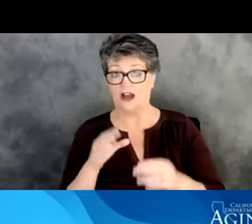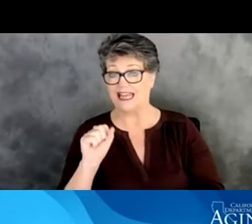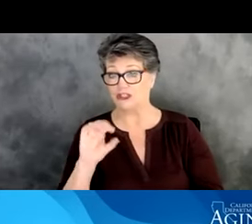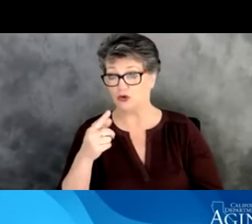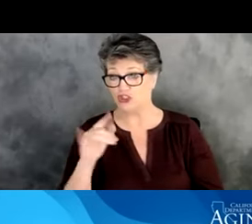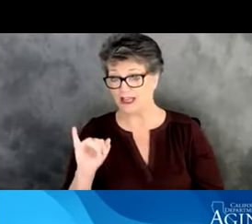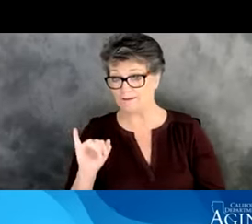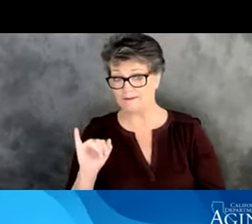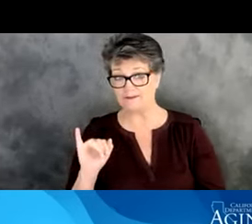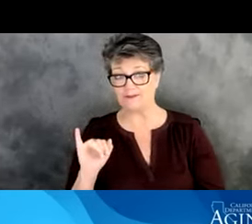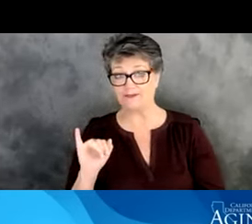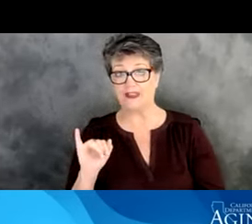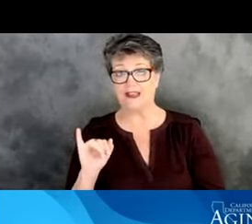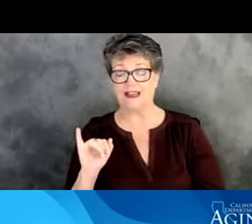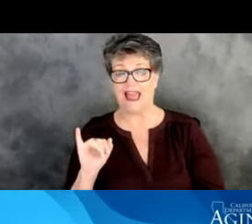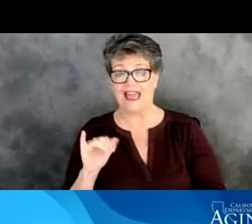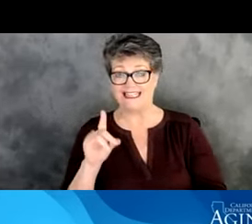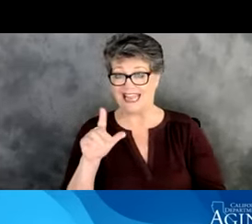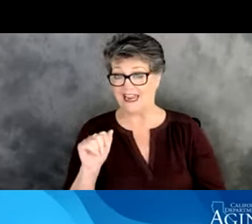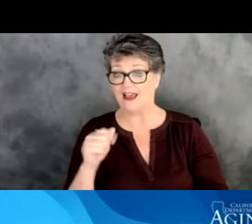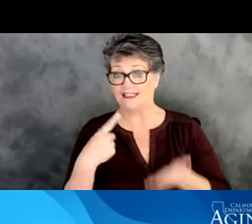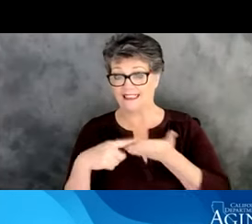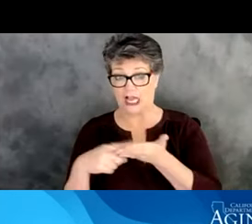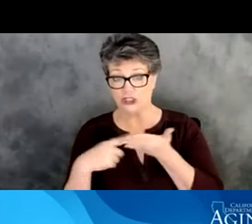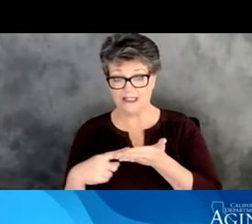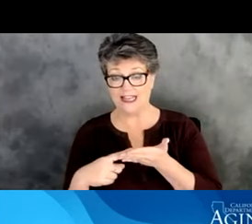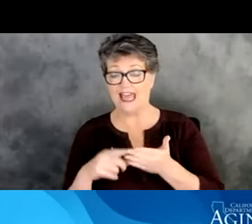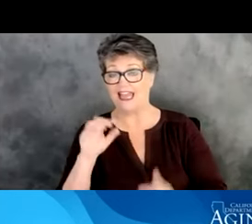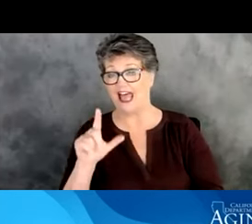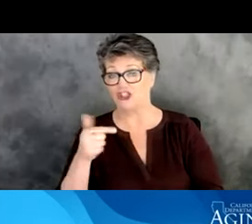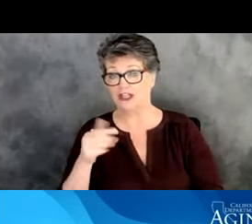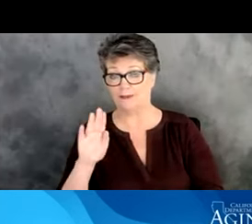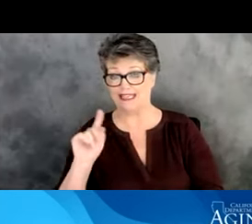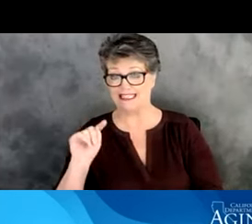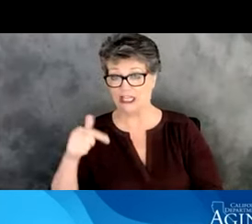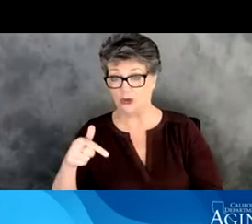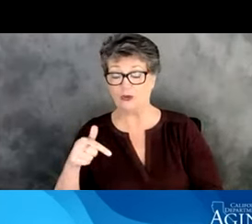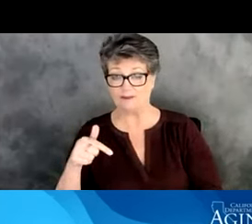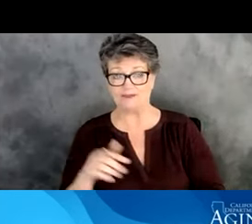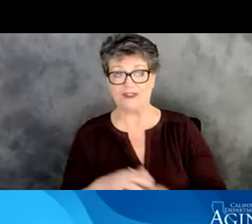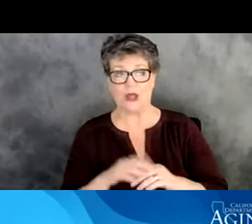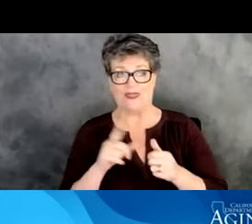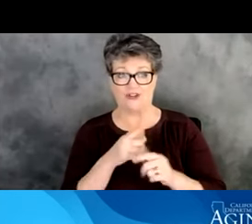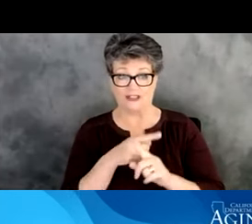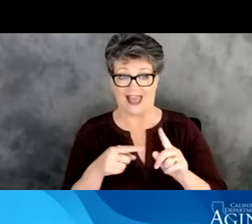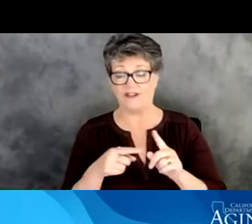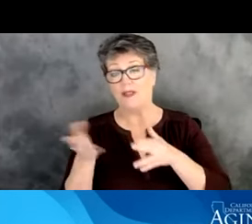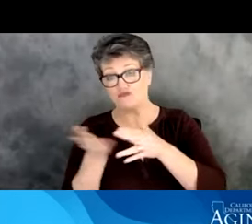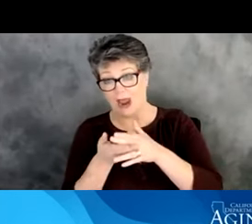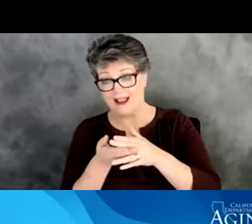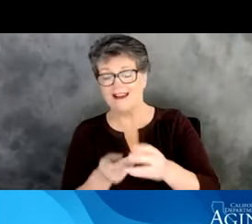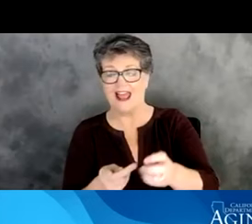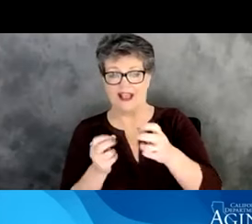and gender identity, SOGI and LGBTQ issues in the first half of the meeting with a break, and then come back